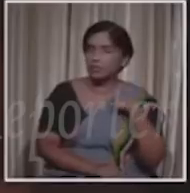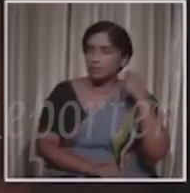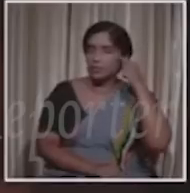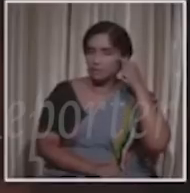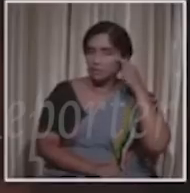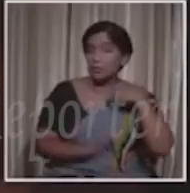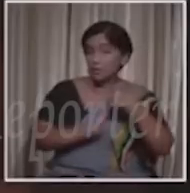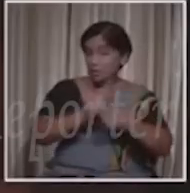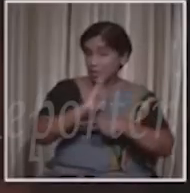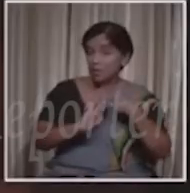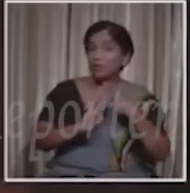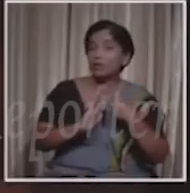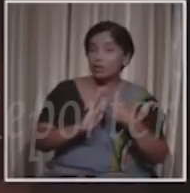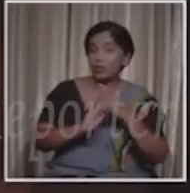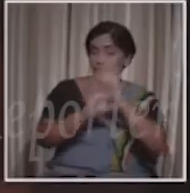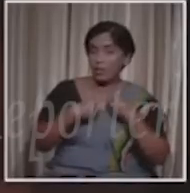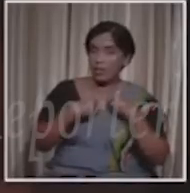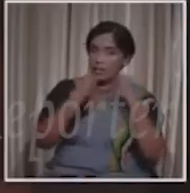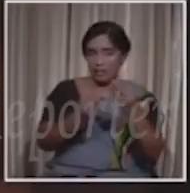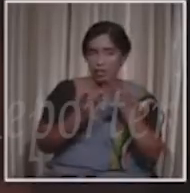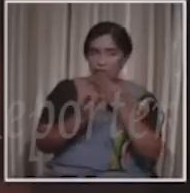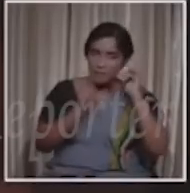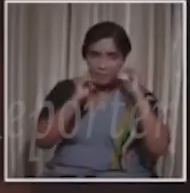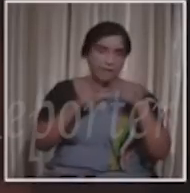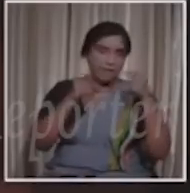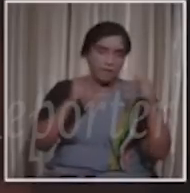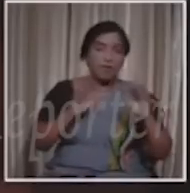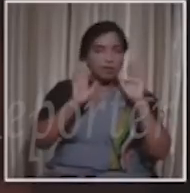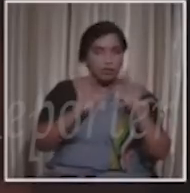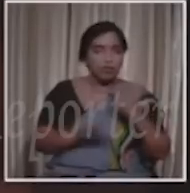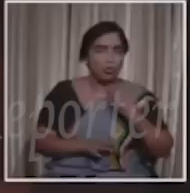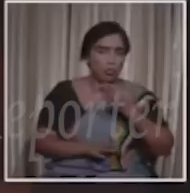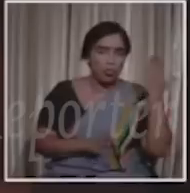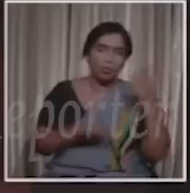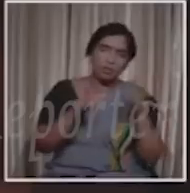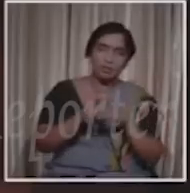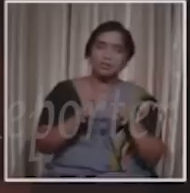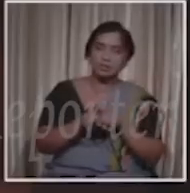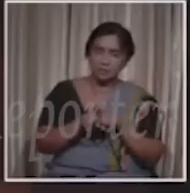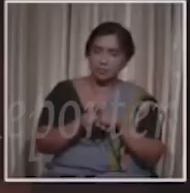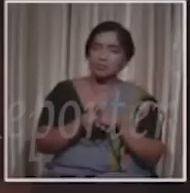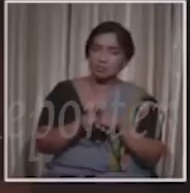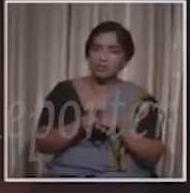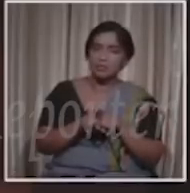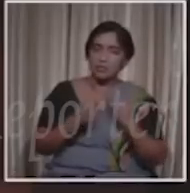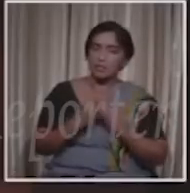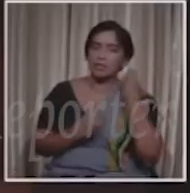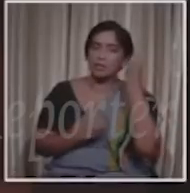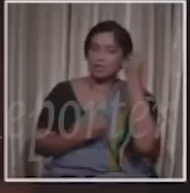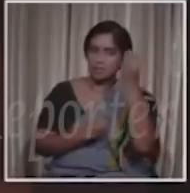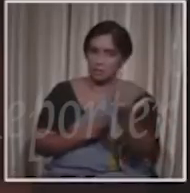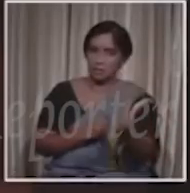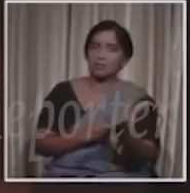think we may have the funds to provide the whole country while being in the opposition. But as much as possible, we will try to provide all